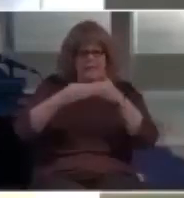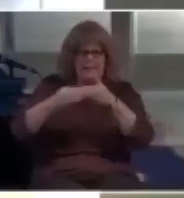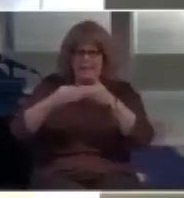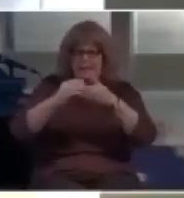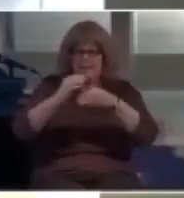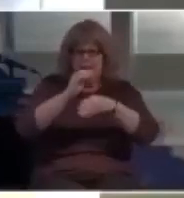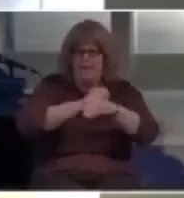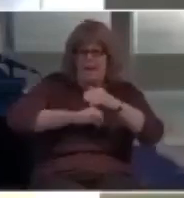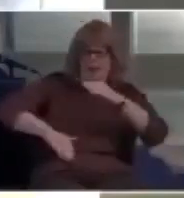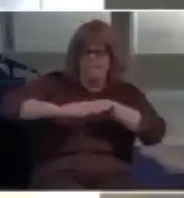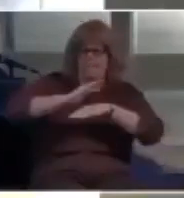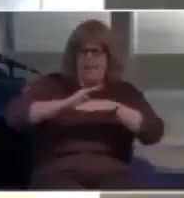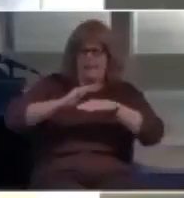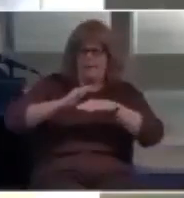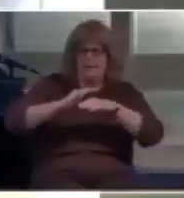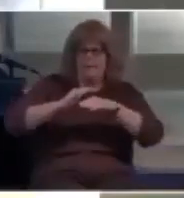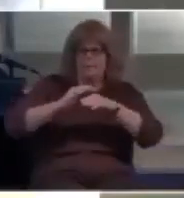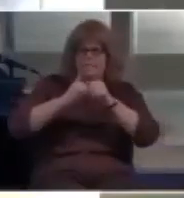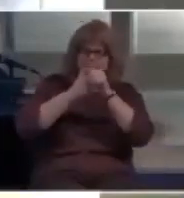empire